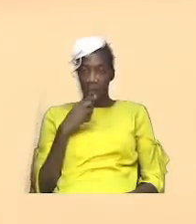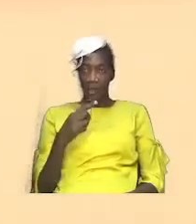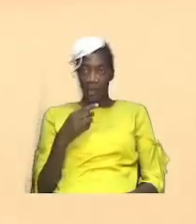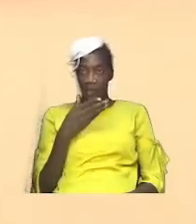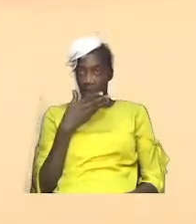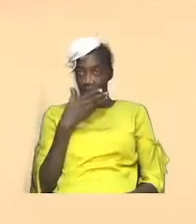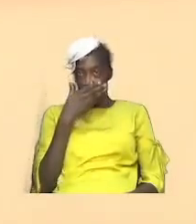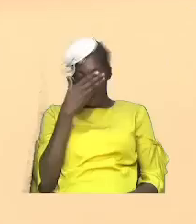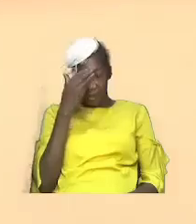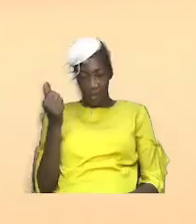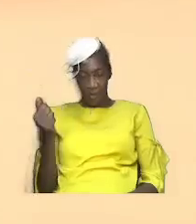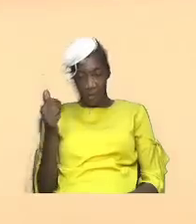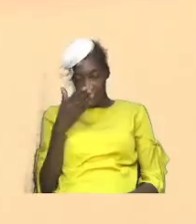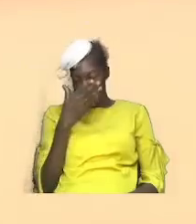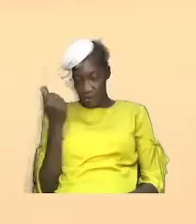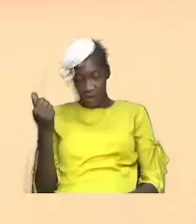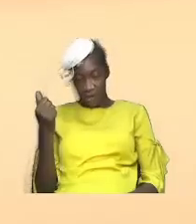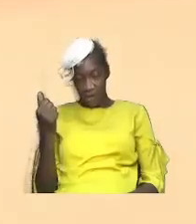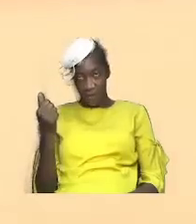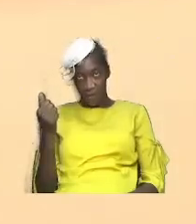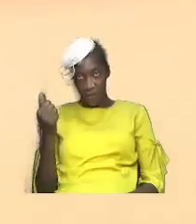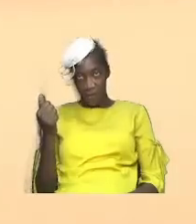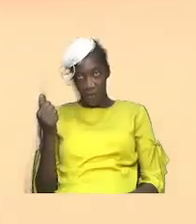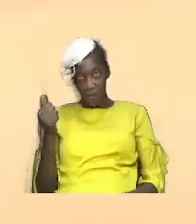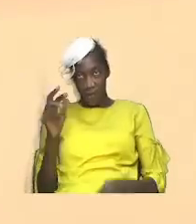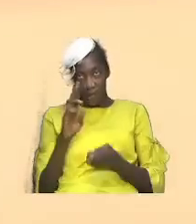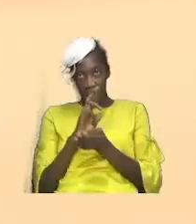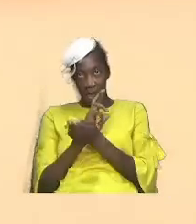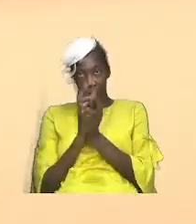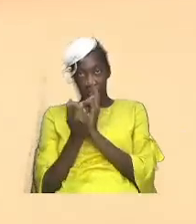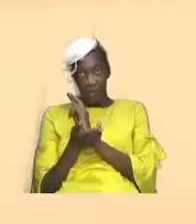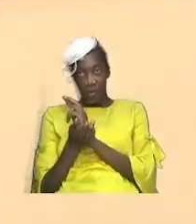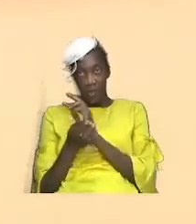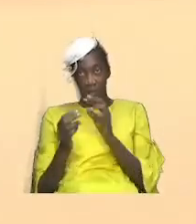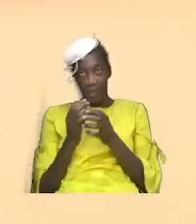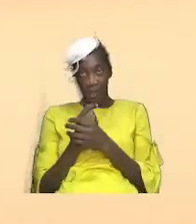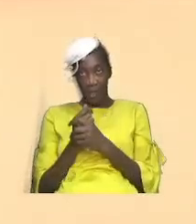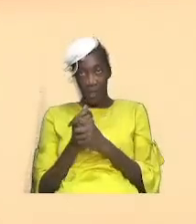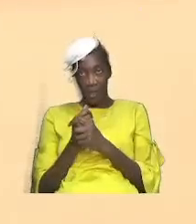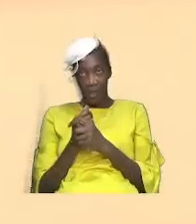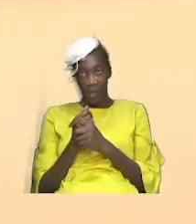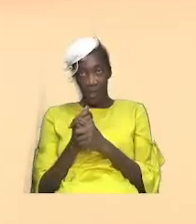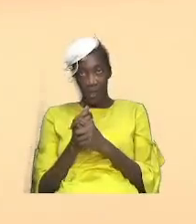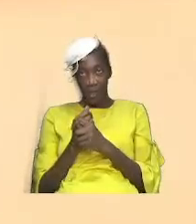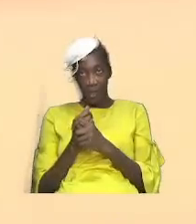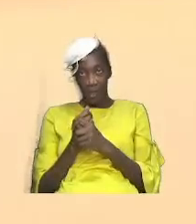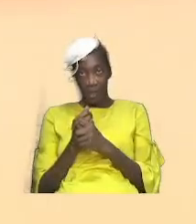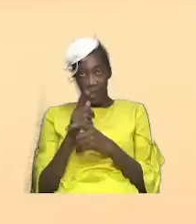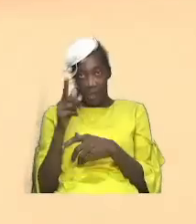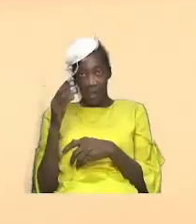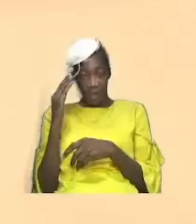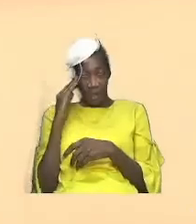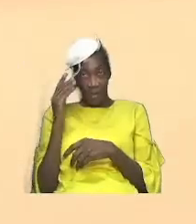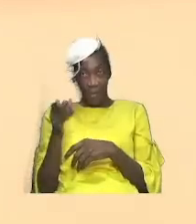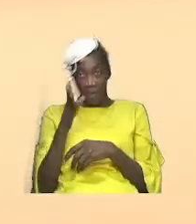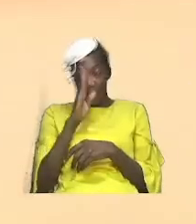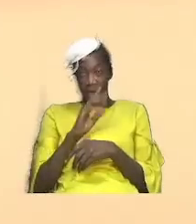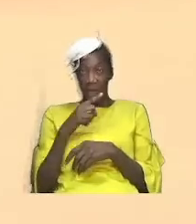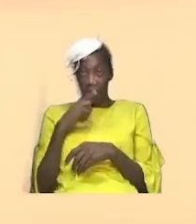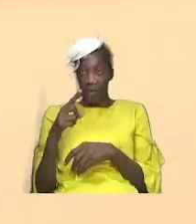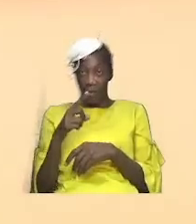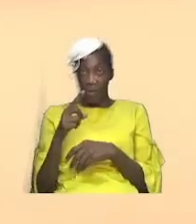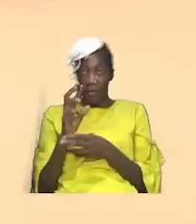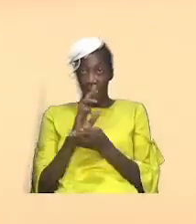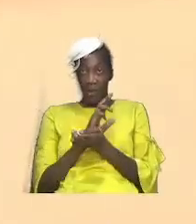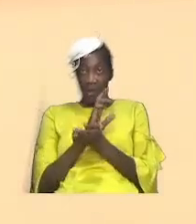me. You know, and repent. You know what God going to do? Tell me. Forgive them.